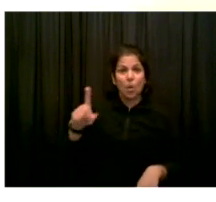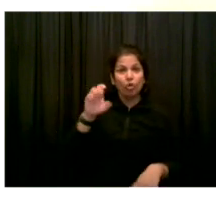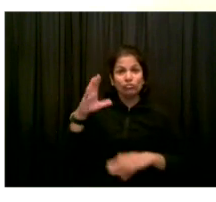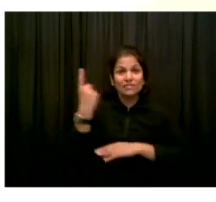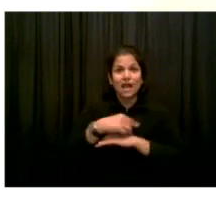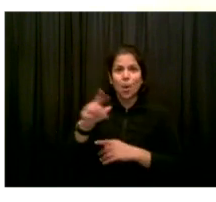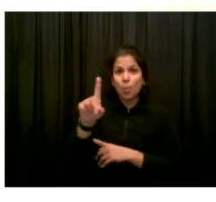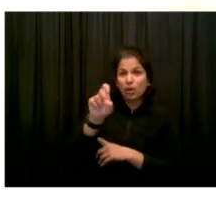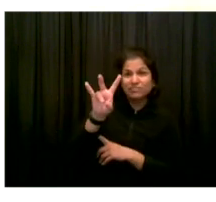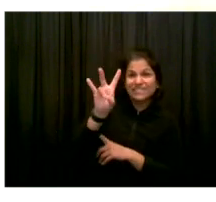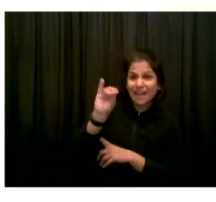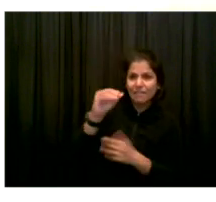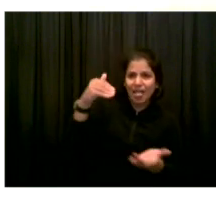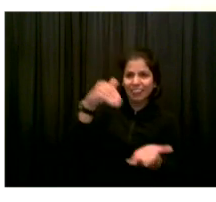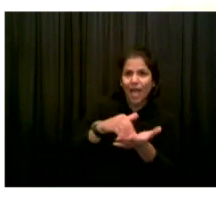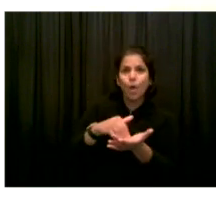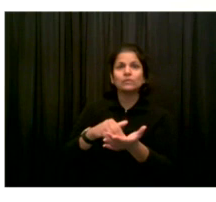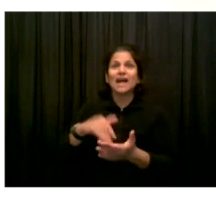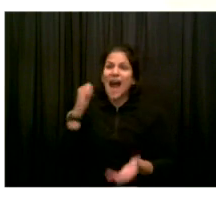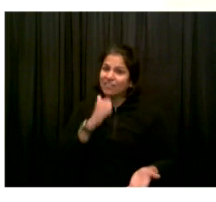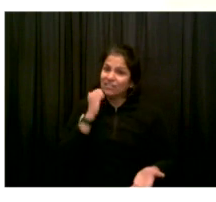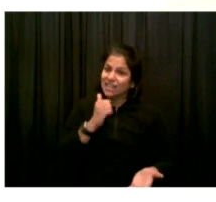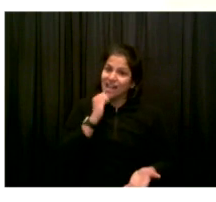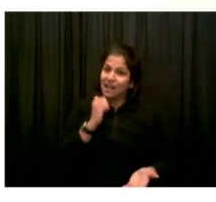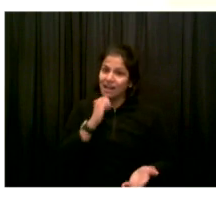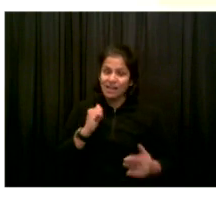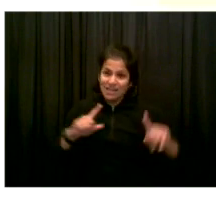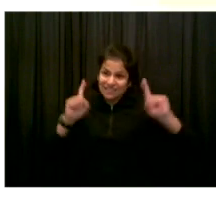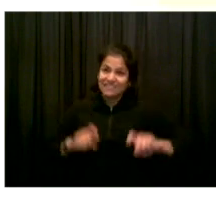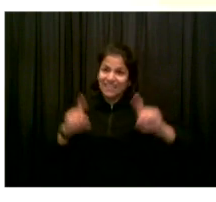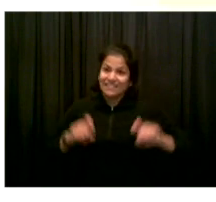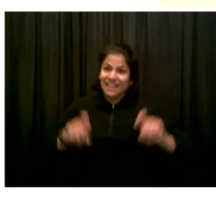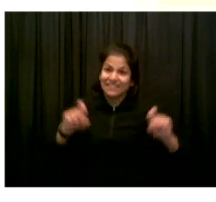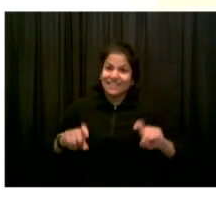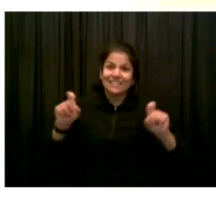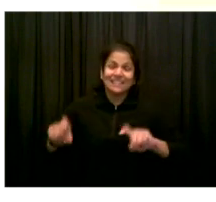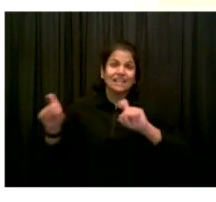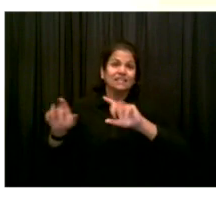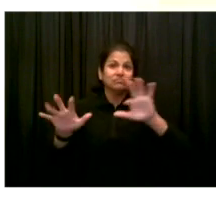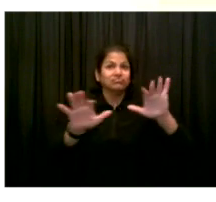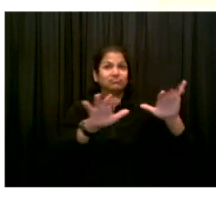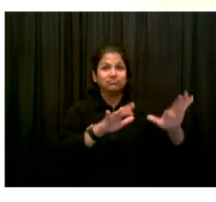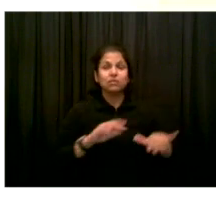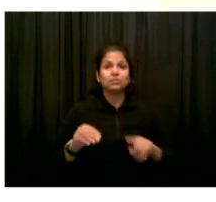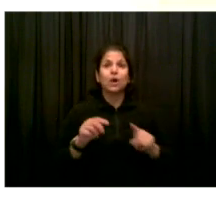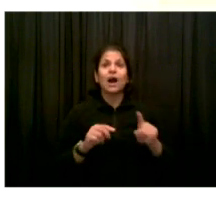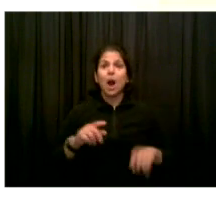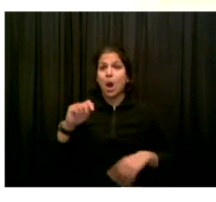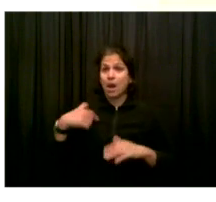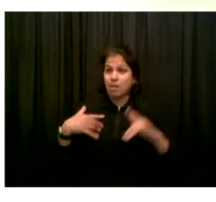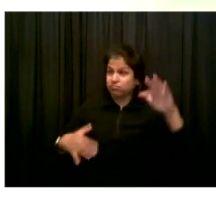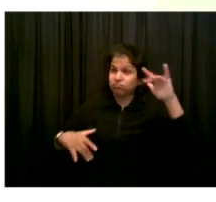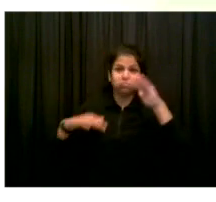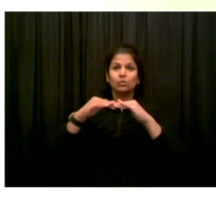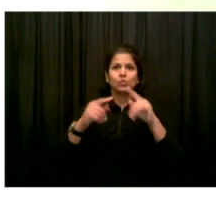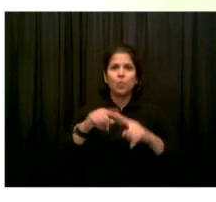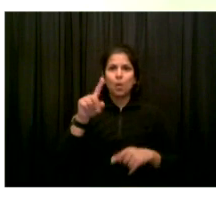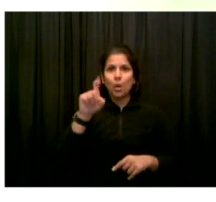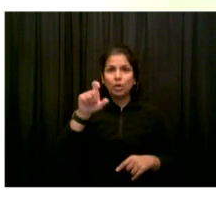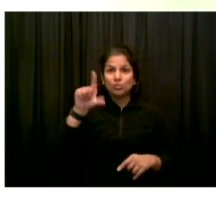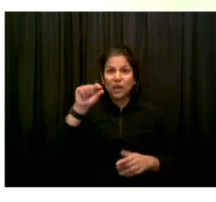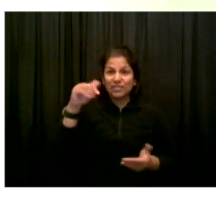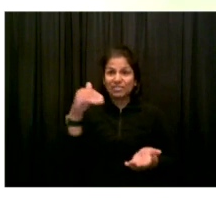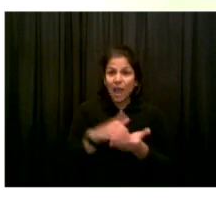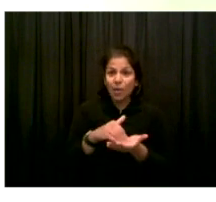tests in one day. And over the last several days, we have noticed, because we track very closely the wait times, that the wait times have been getting longer for the